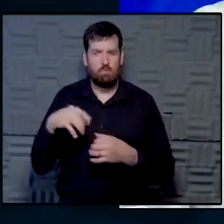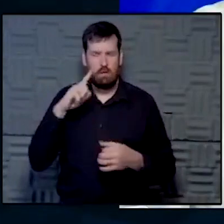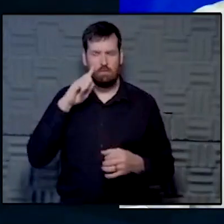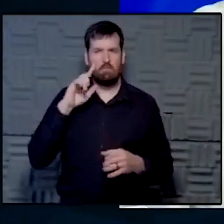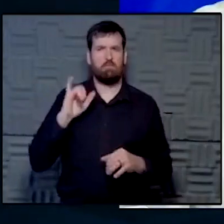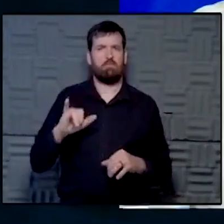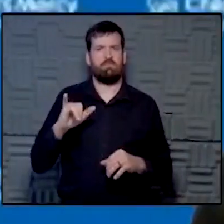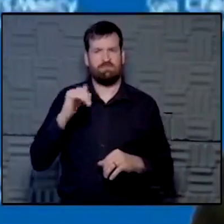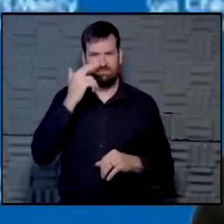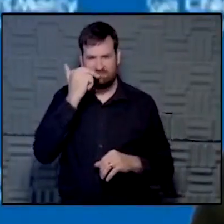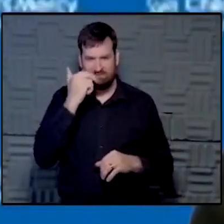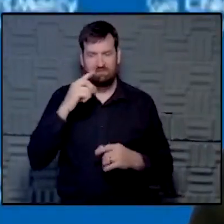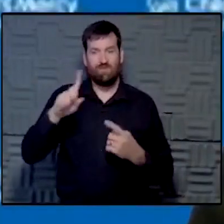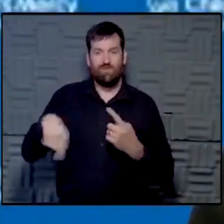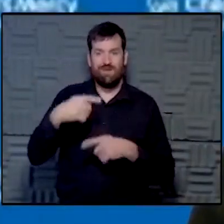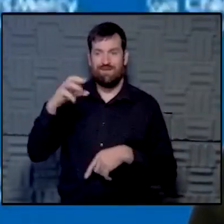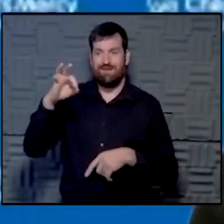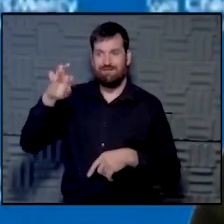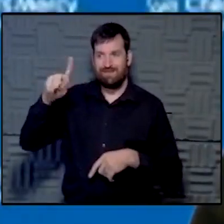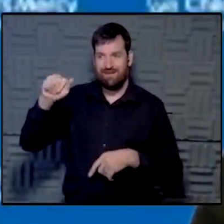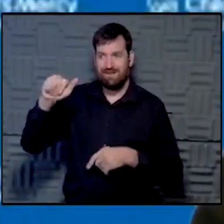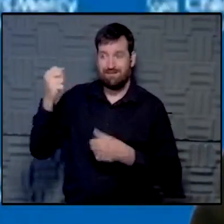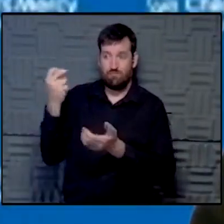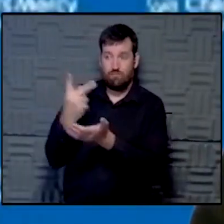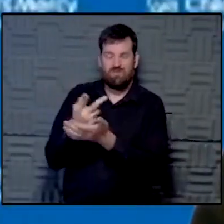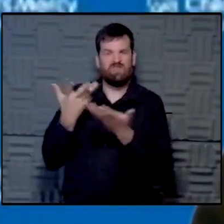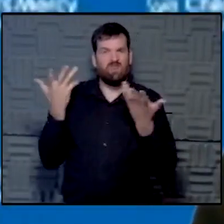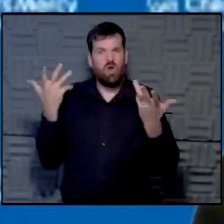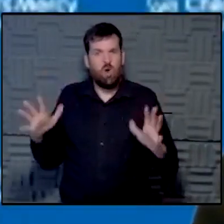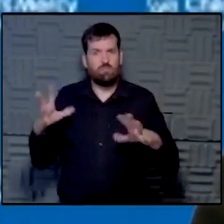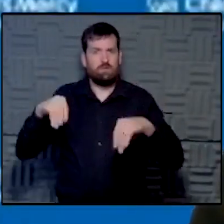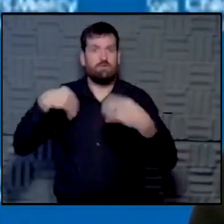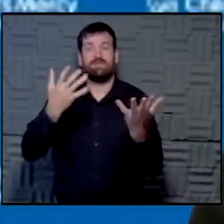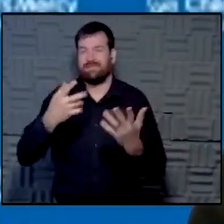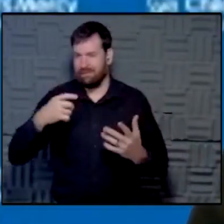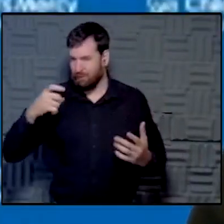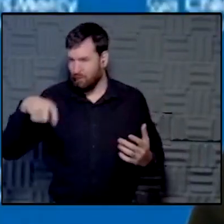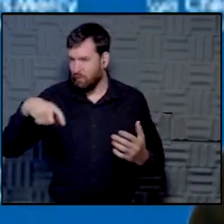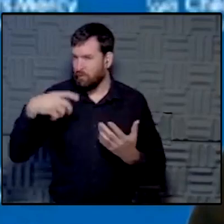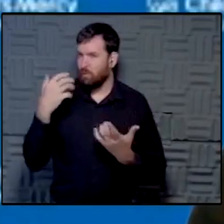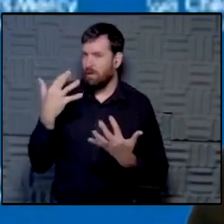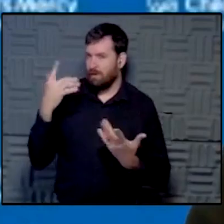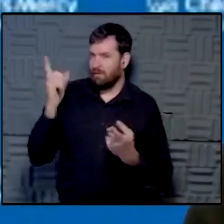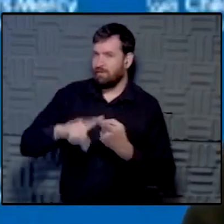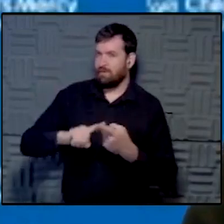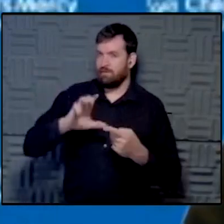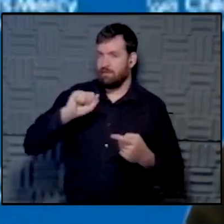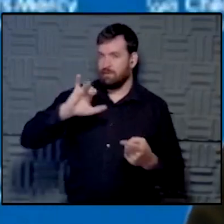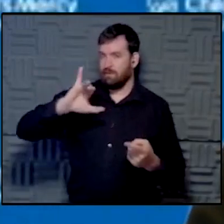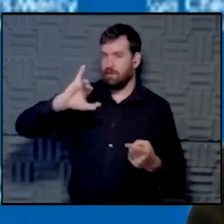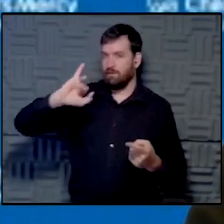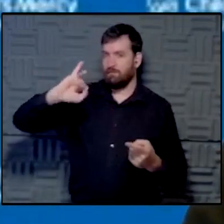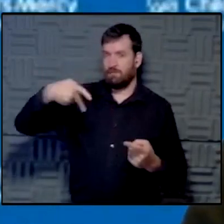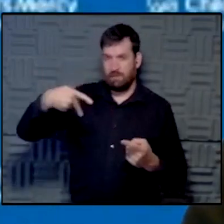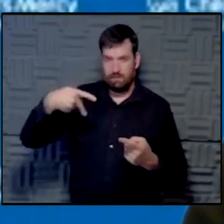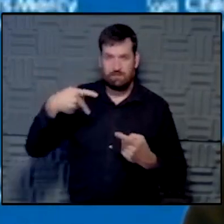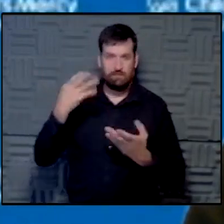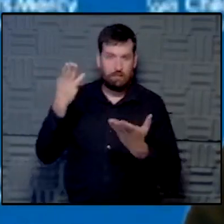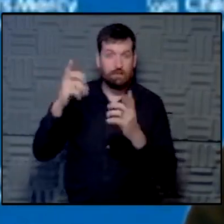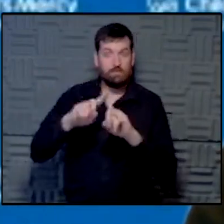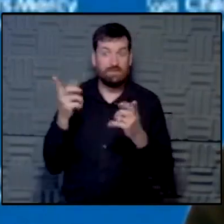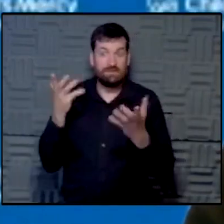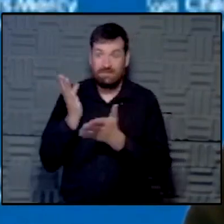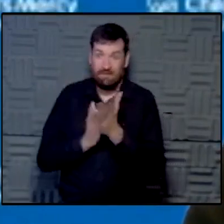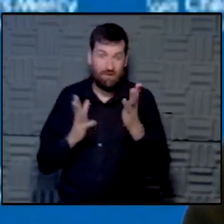That as soon as the FDA approved it, some people were already giving it. We're supposed to wait until the ACIP recommends it, but some people are already getting it on the